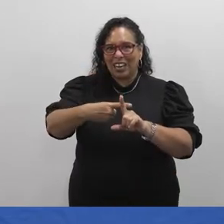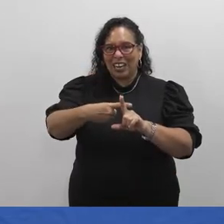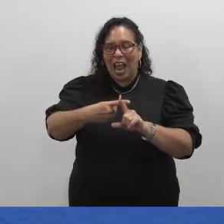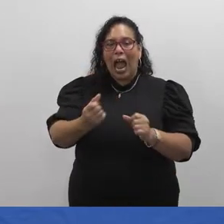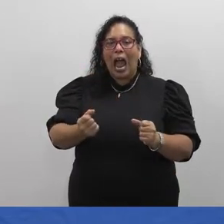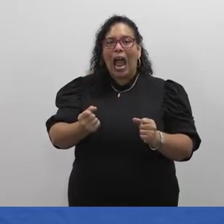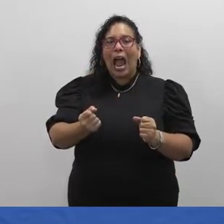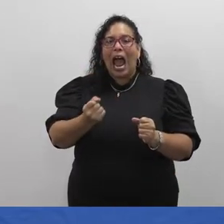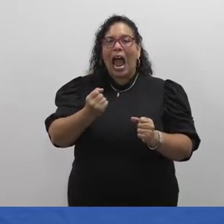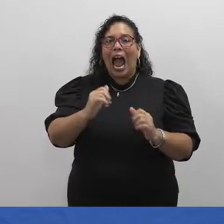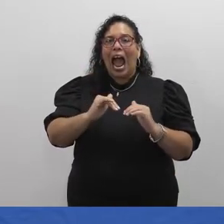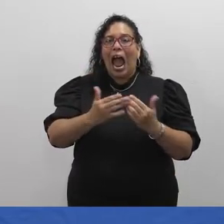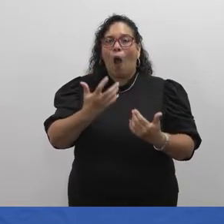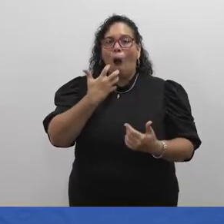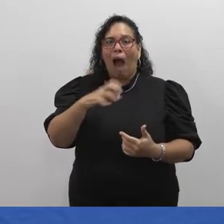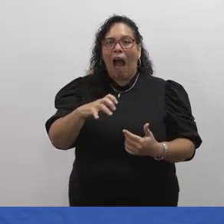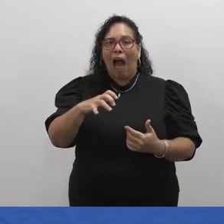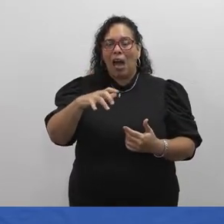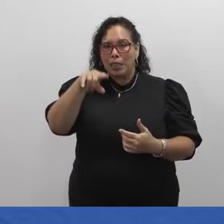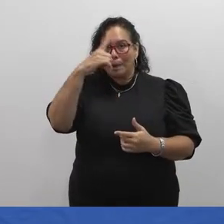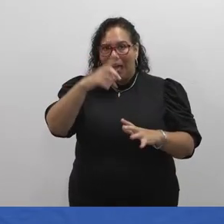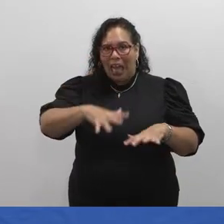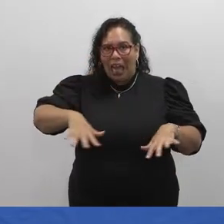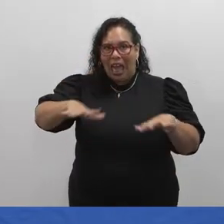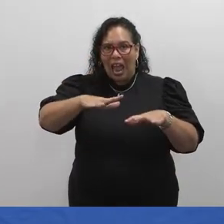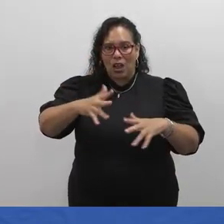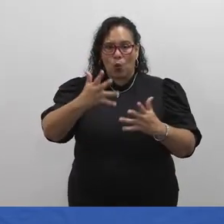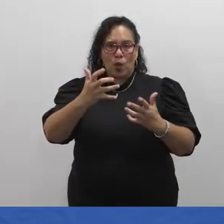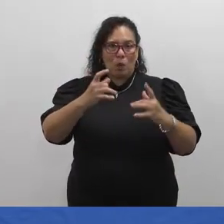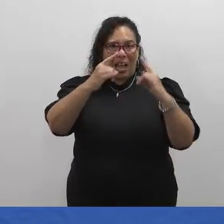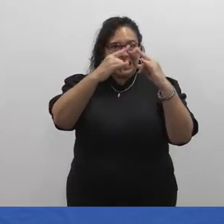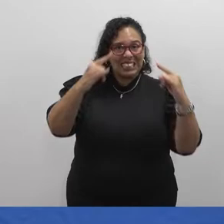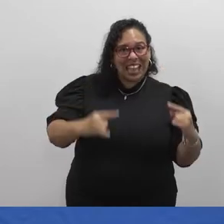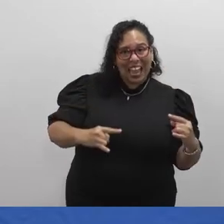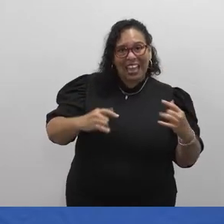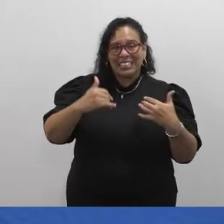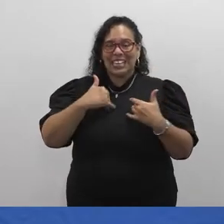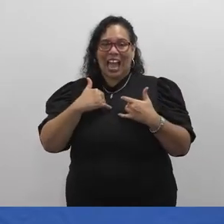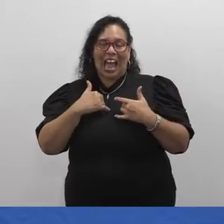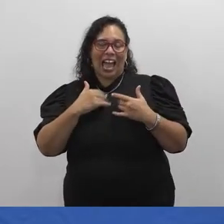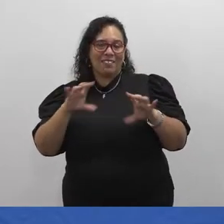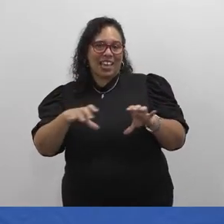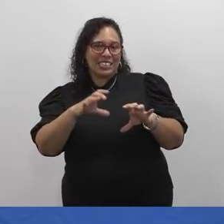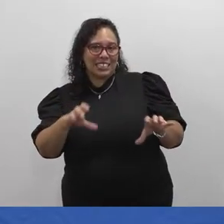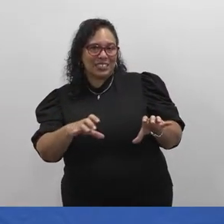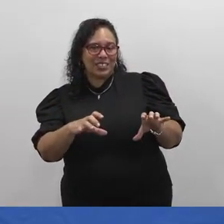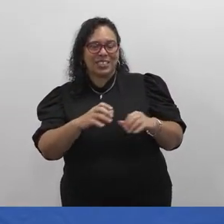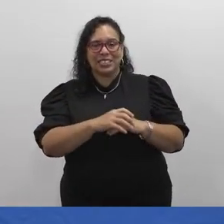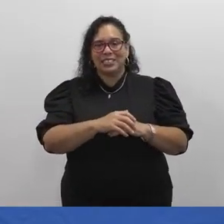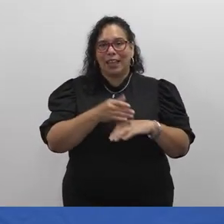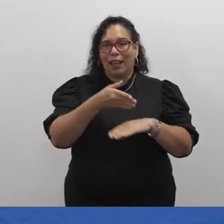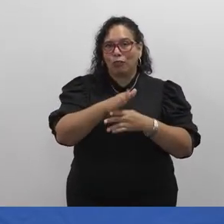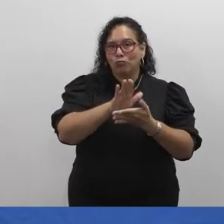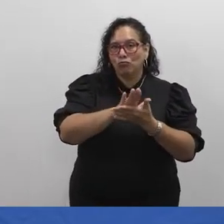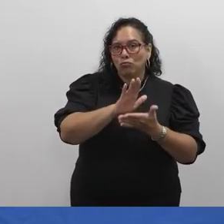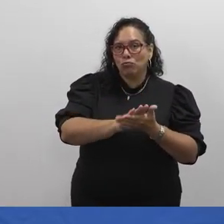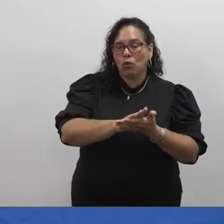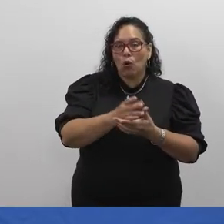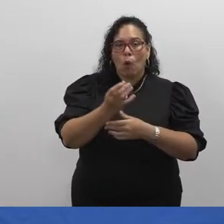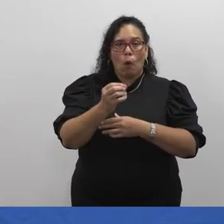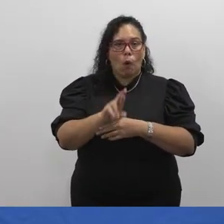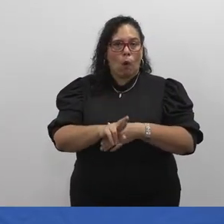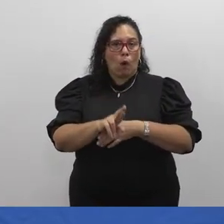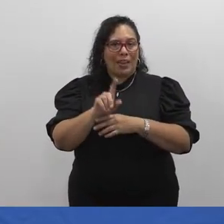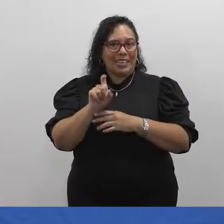that blacktop? So if we want to put tents out and have activities and do enrichment, and or if there's a need